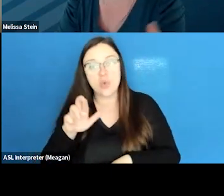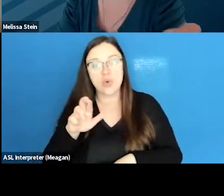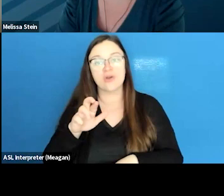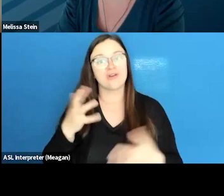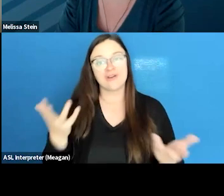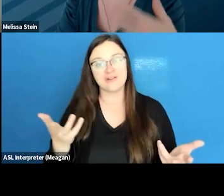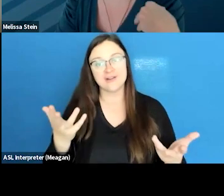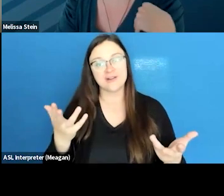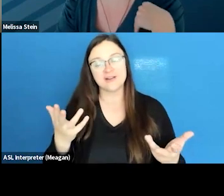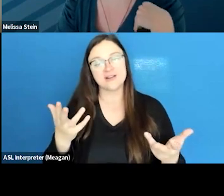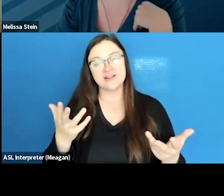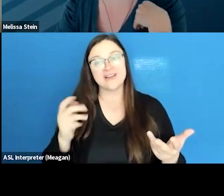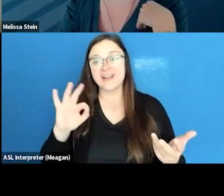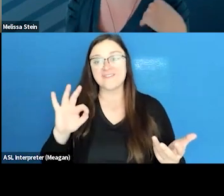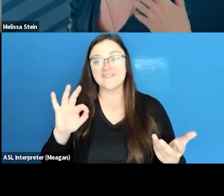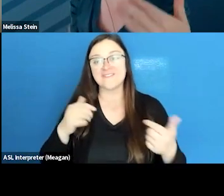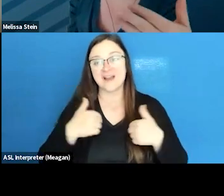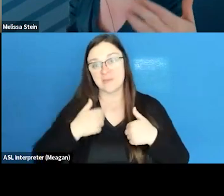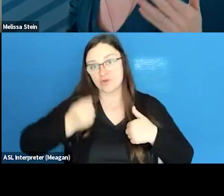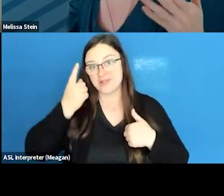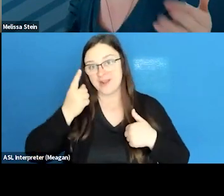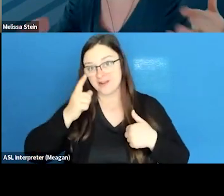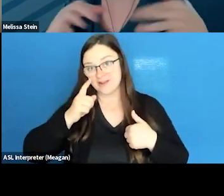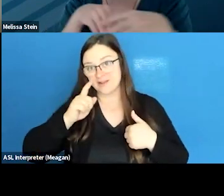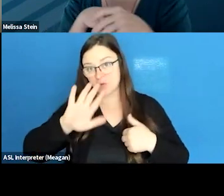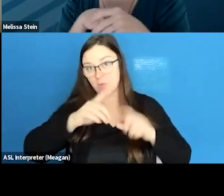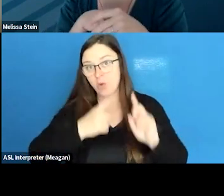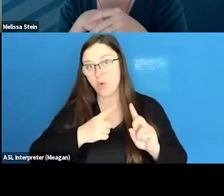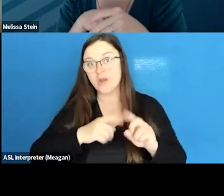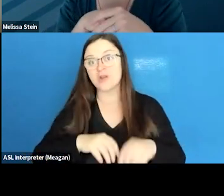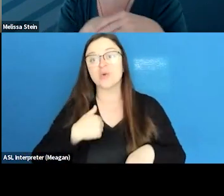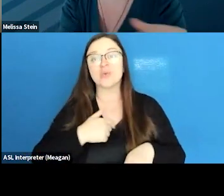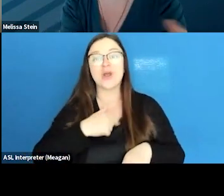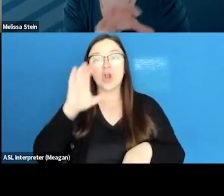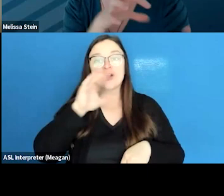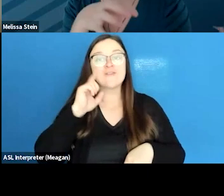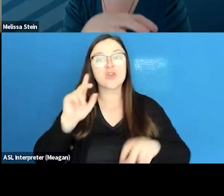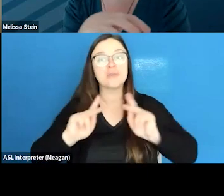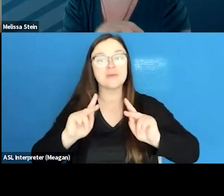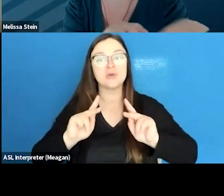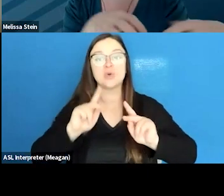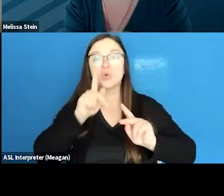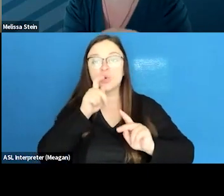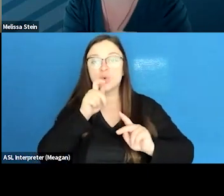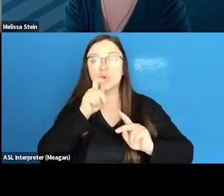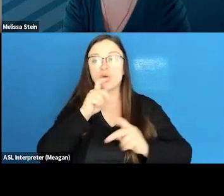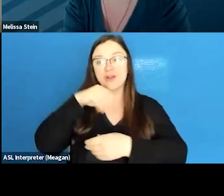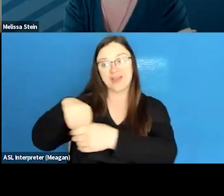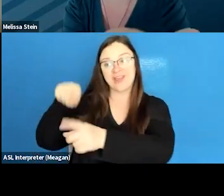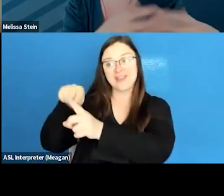so if I'm hearing clearly, we're looking for the people that are in that person's